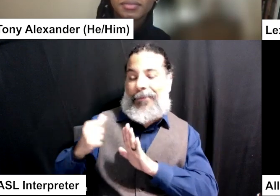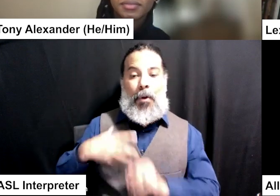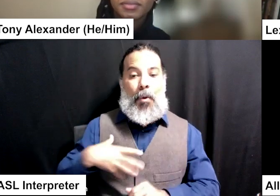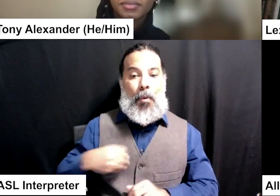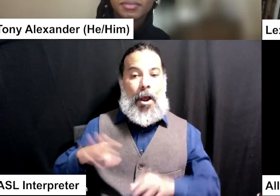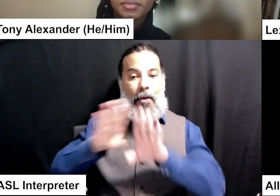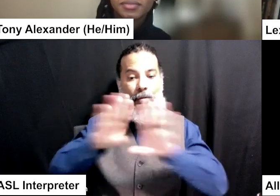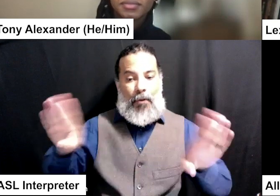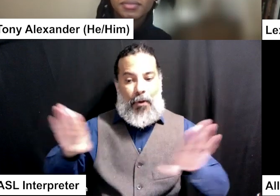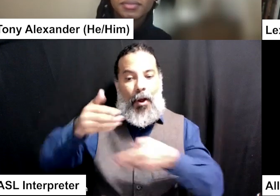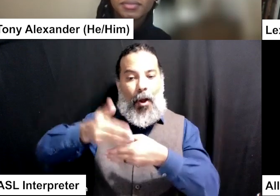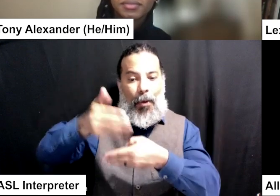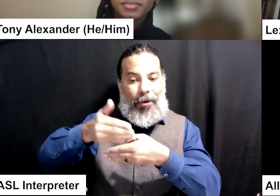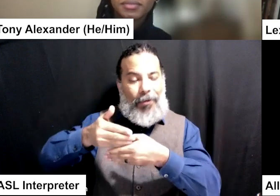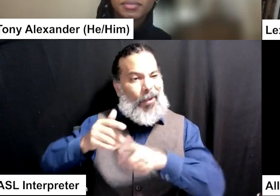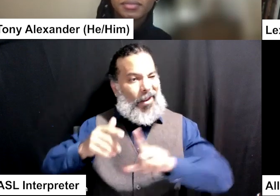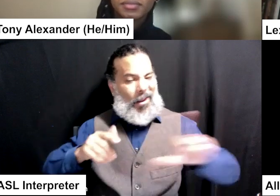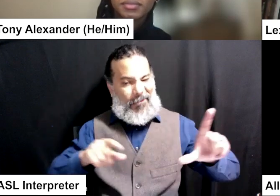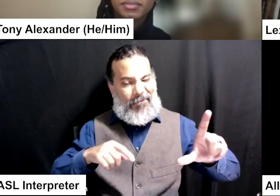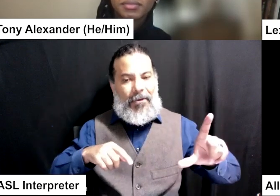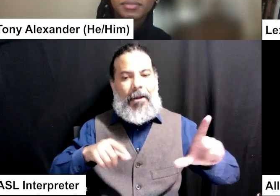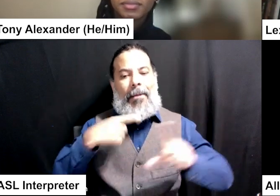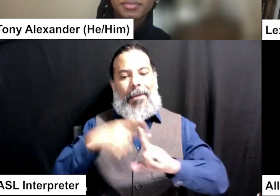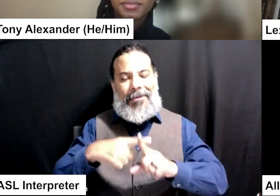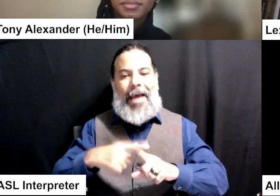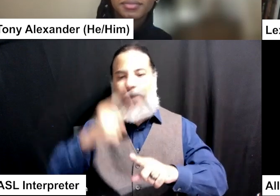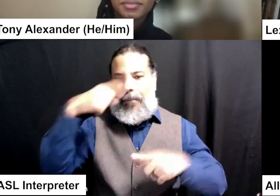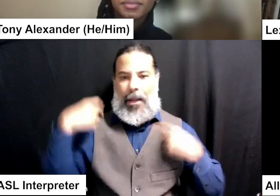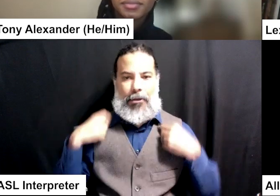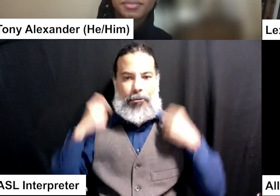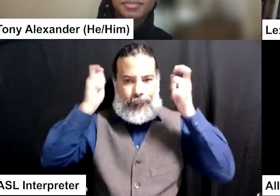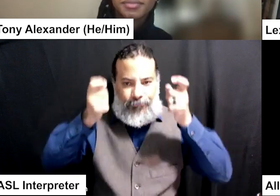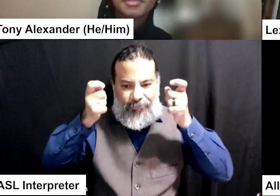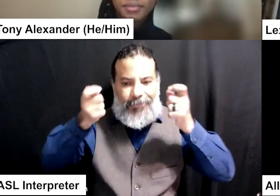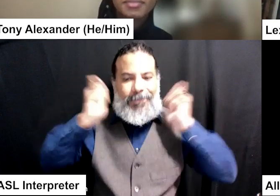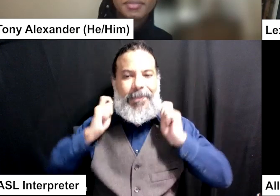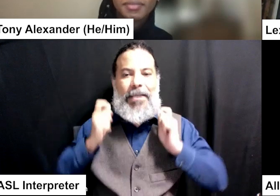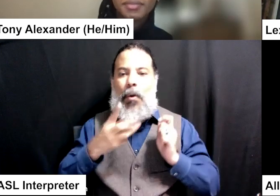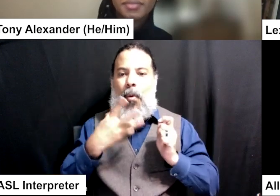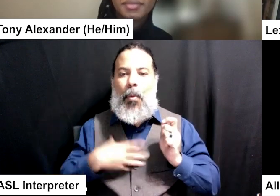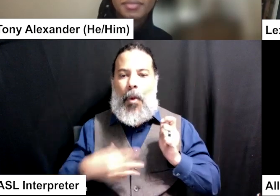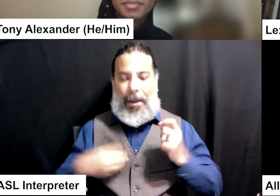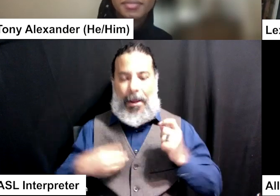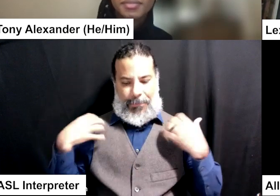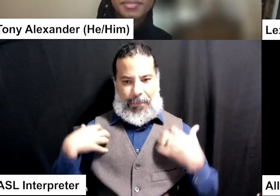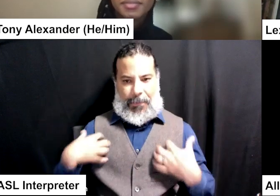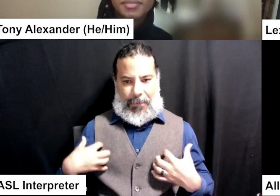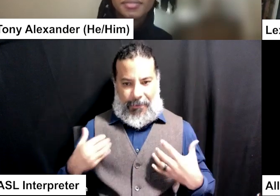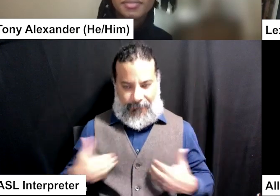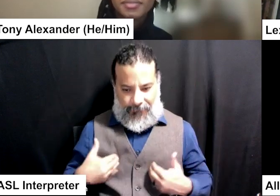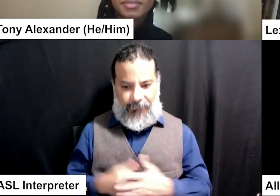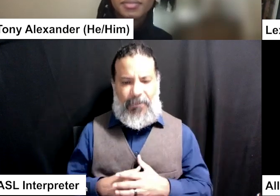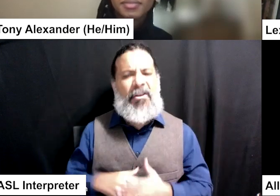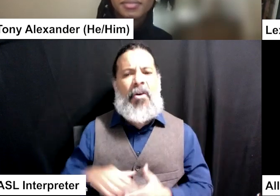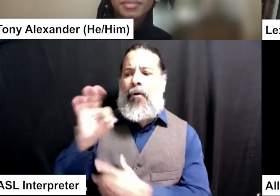a window towards my left, and I'm wearing a black hoodie with white spots. So food